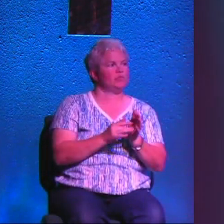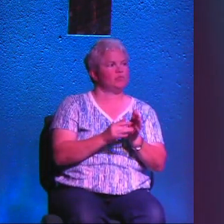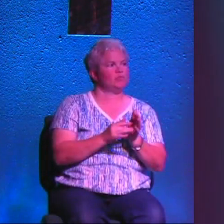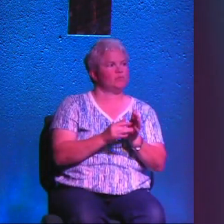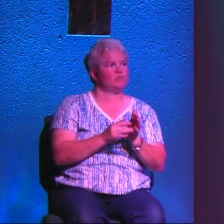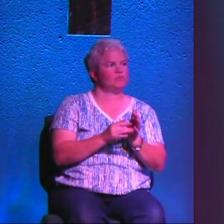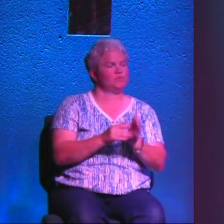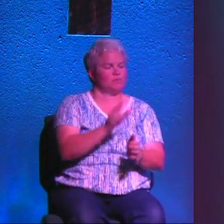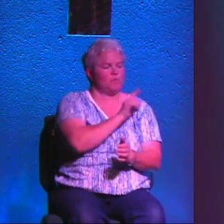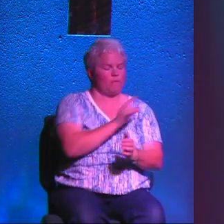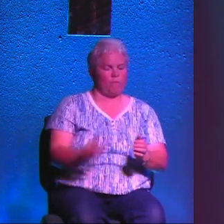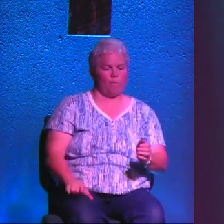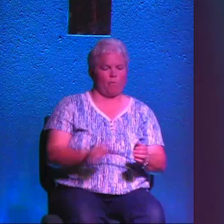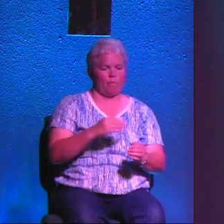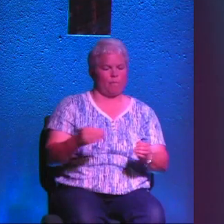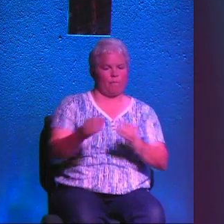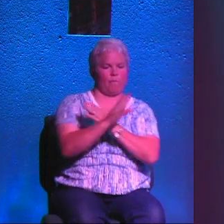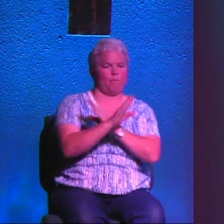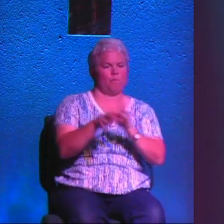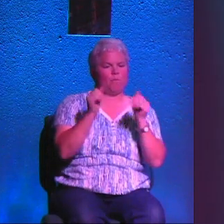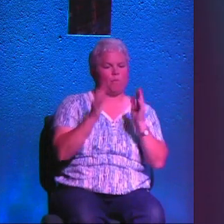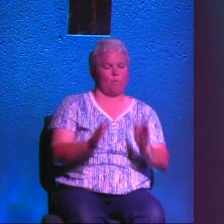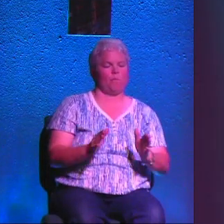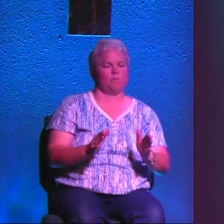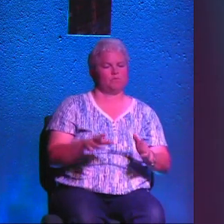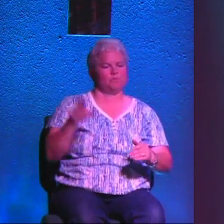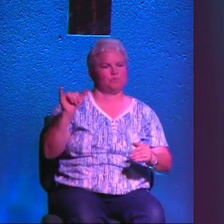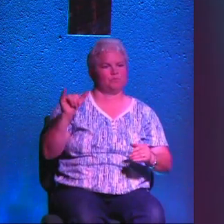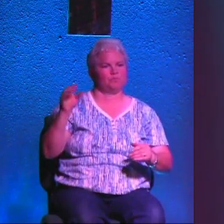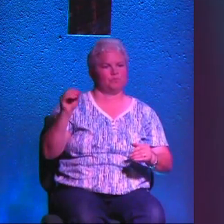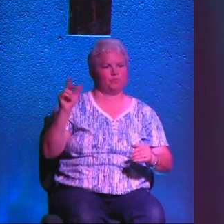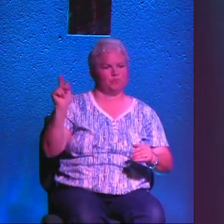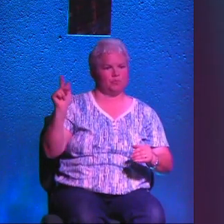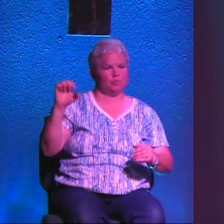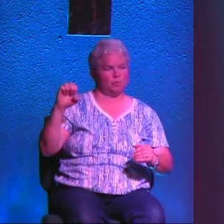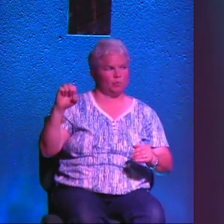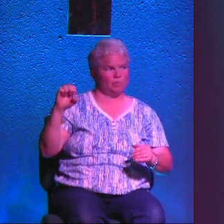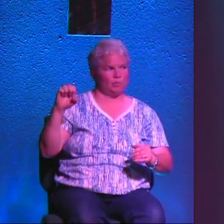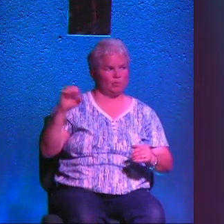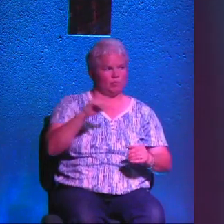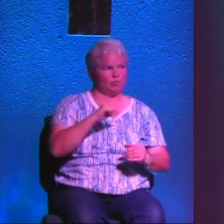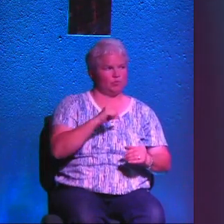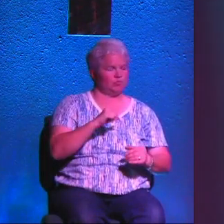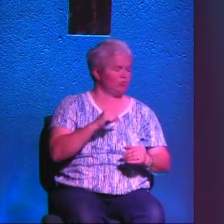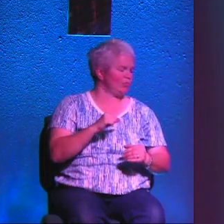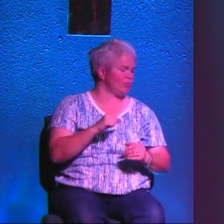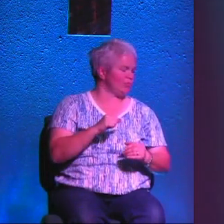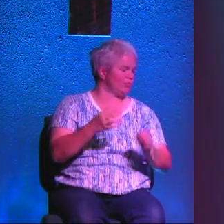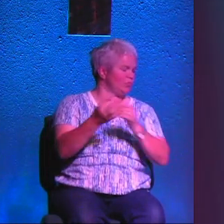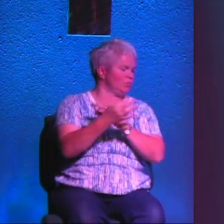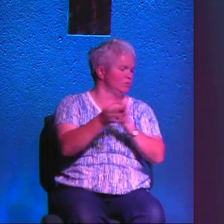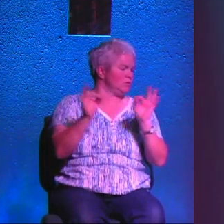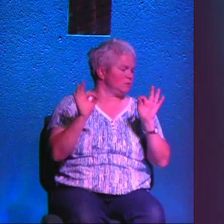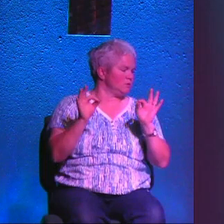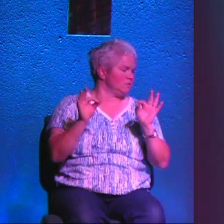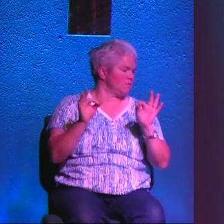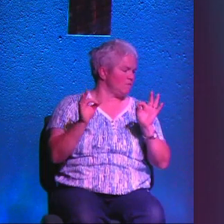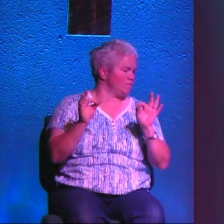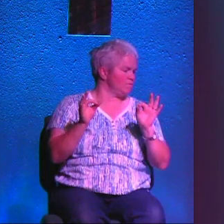Lord and Savior, He places His yoke upon us. And with that yoke comes the